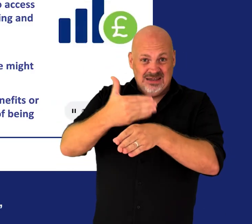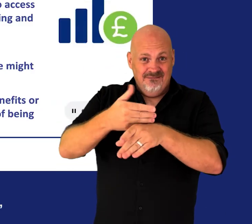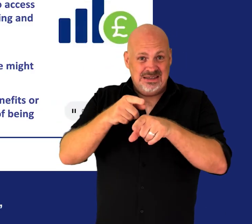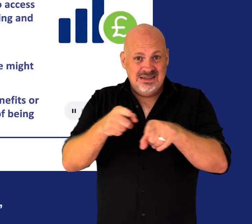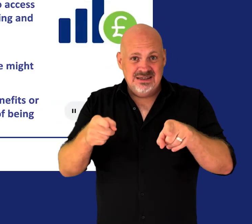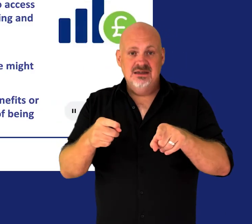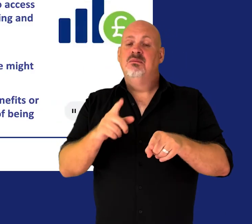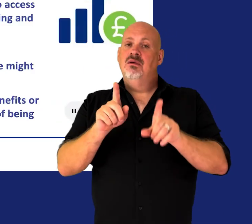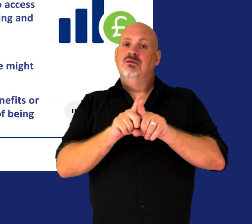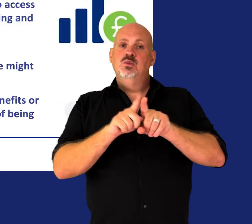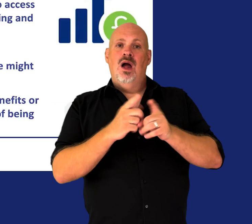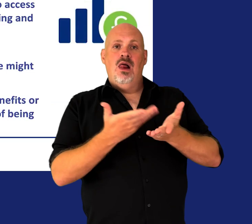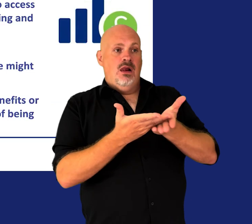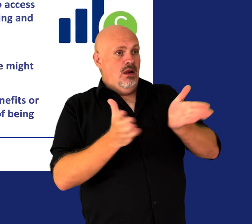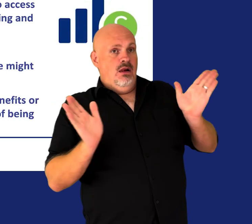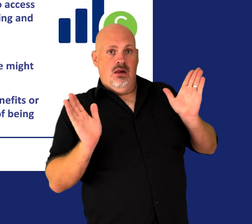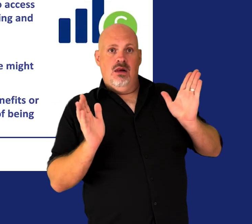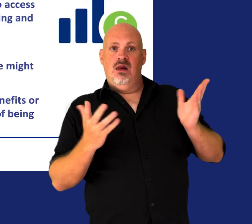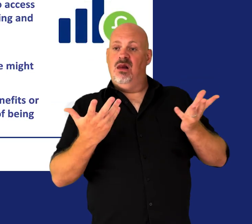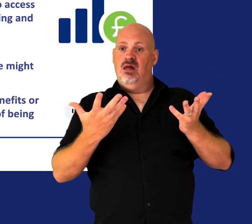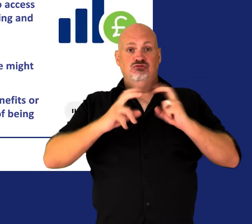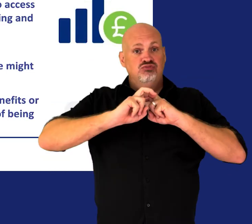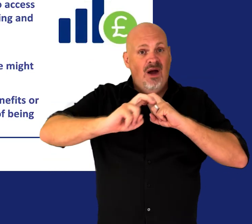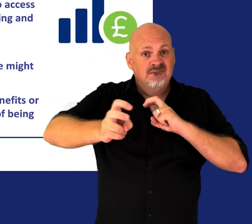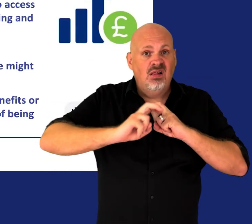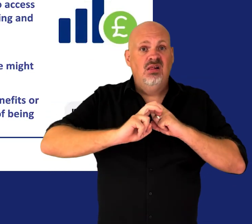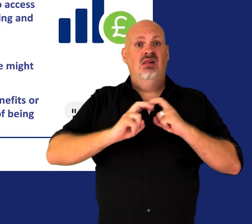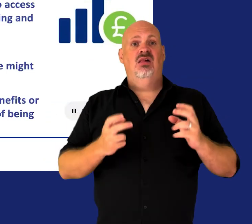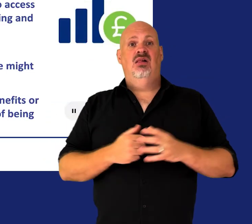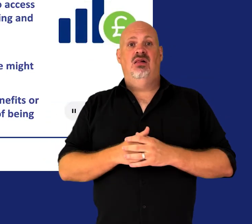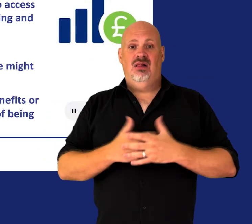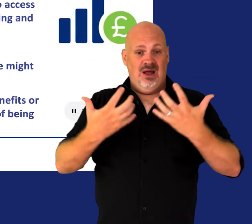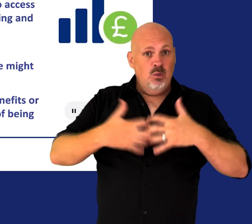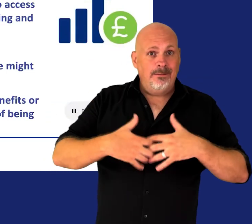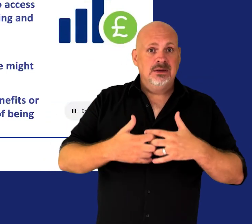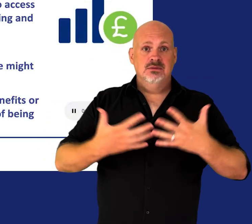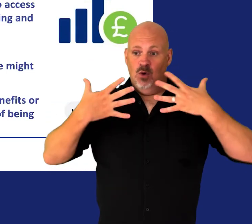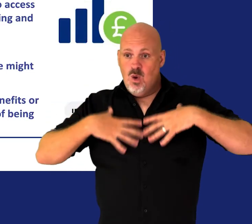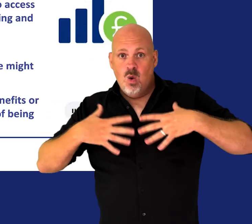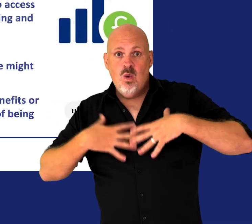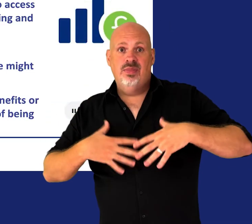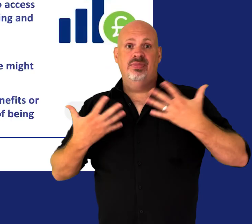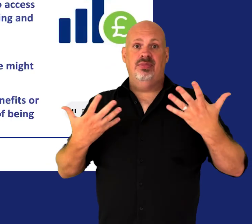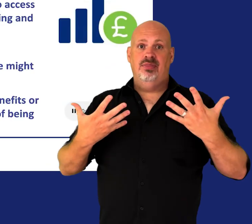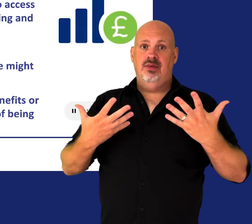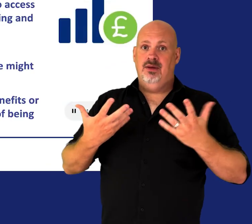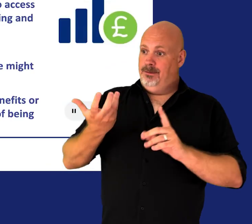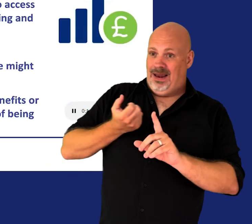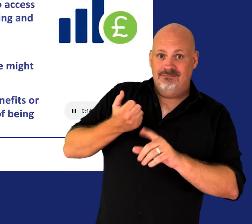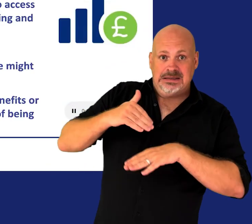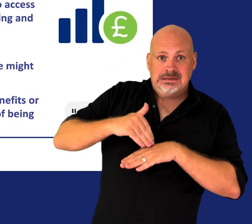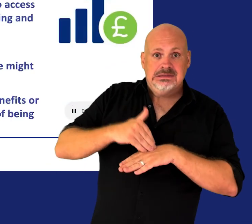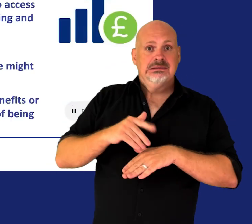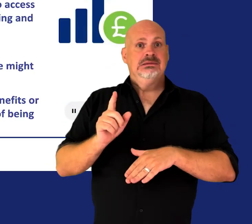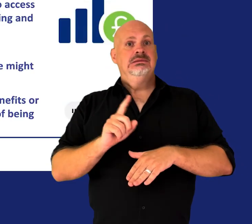activities themselves, but also to wider costs to activities, including travel, equipment, clothing, support,